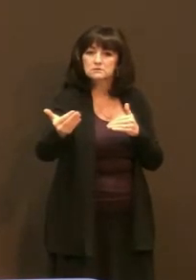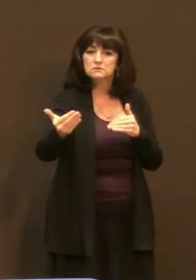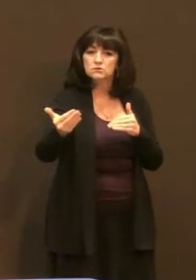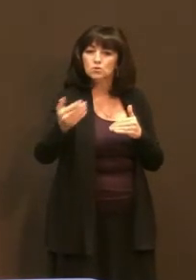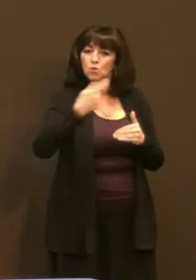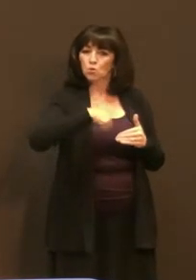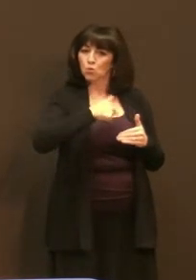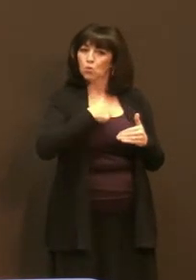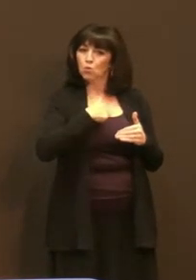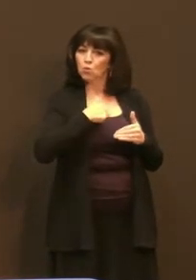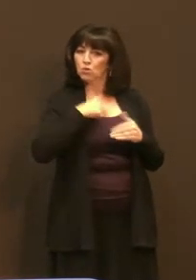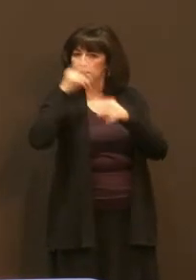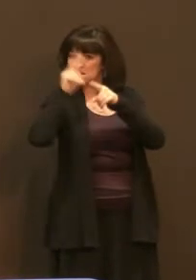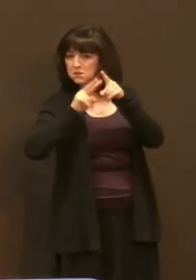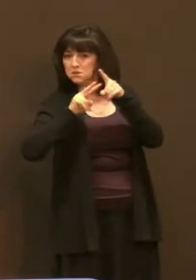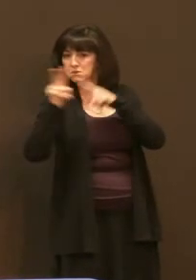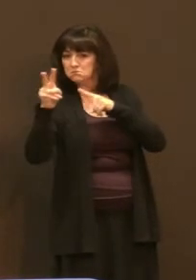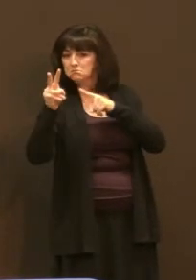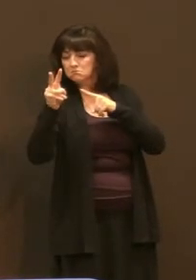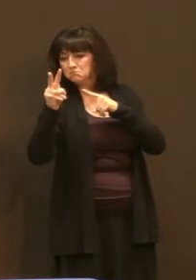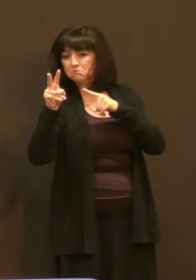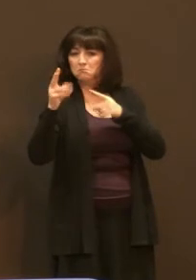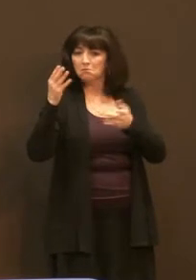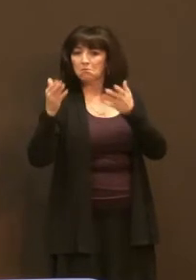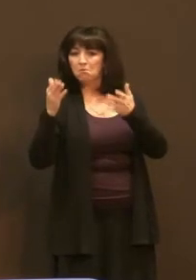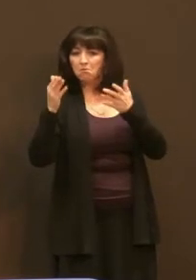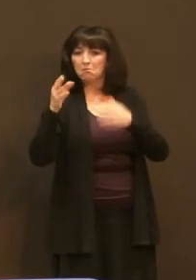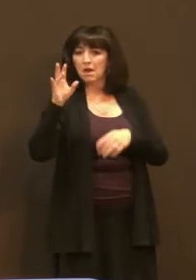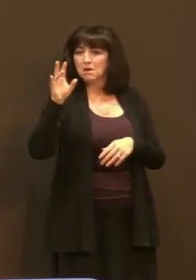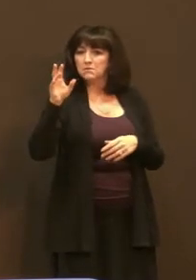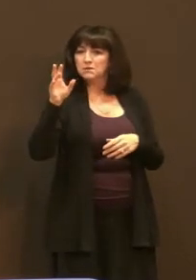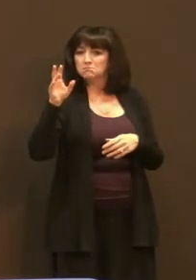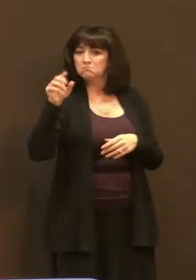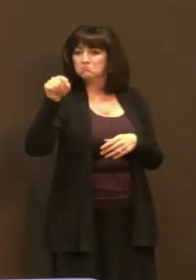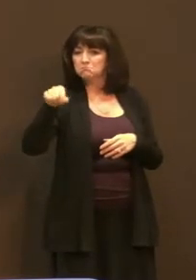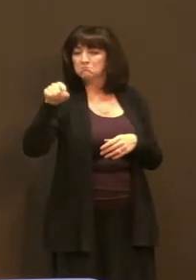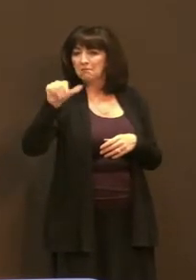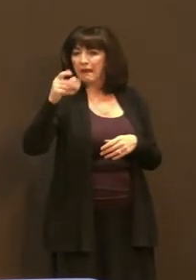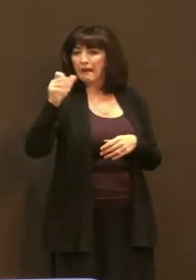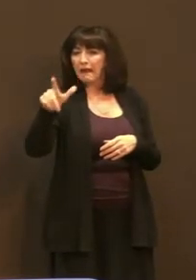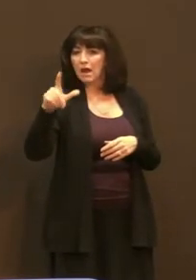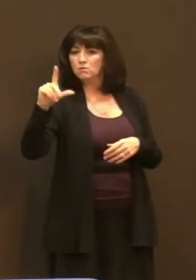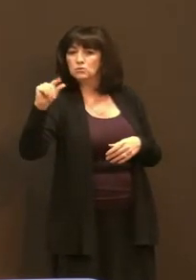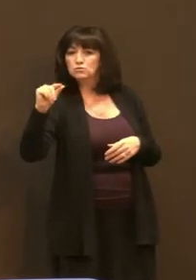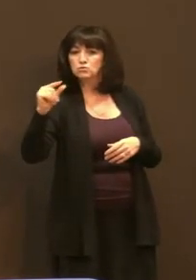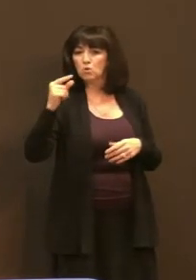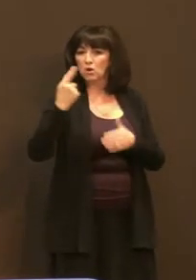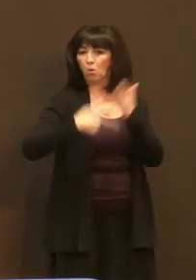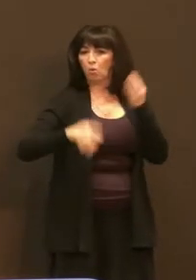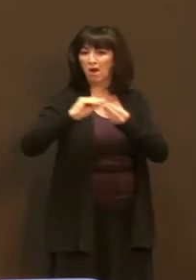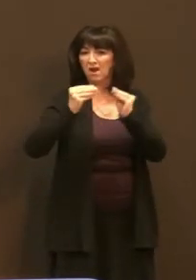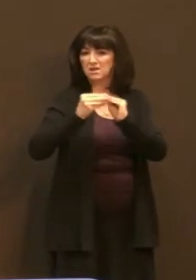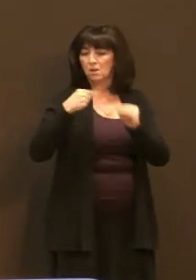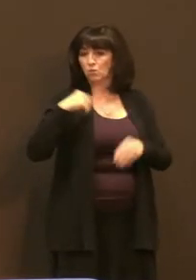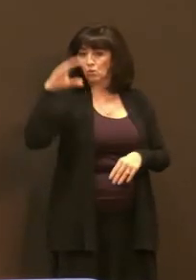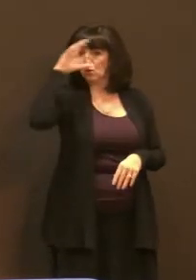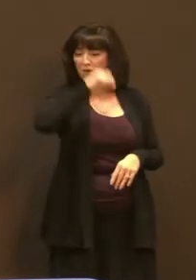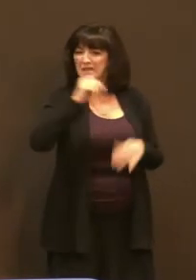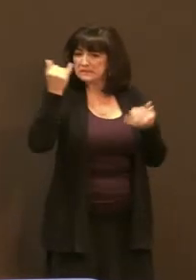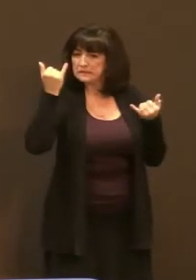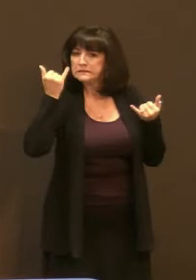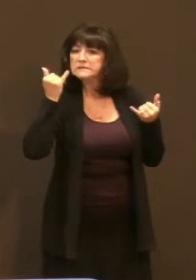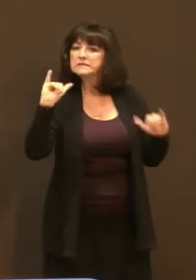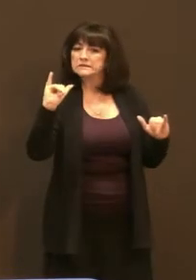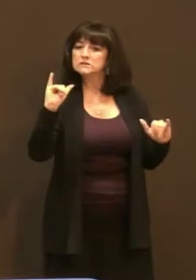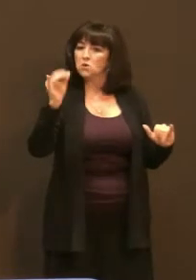731 still is below our surge capacity statewide. And so that's a very good thing. If you